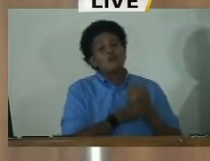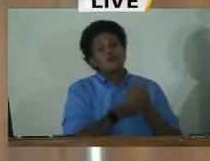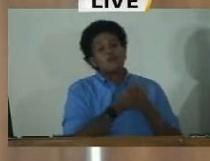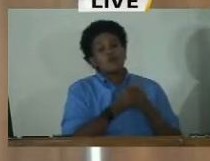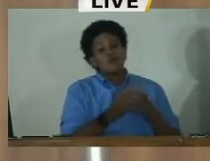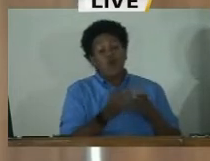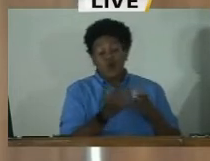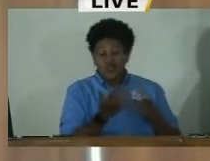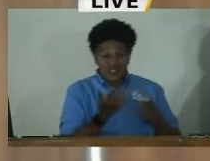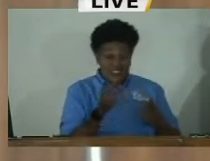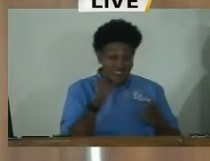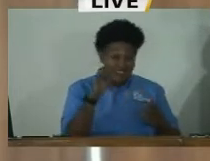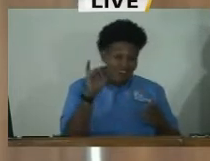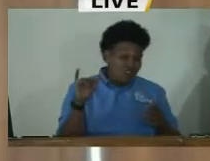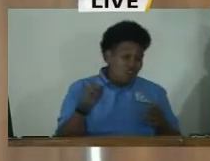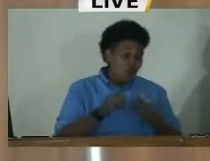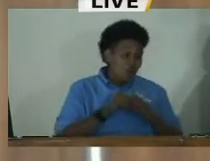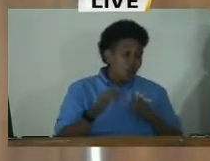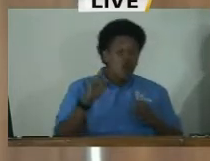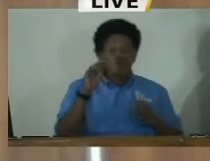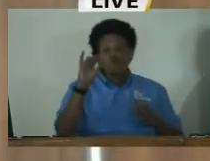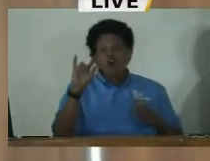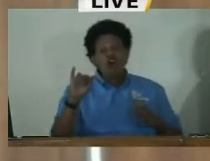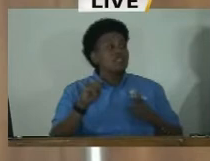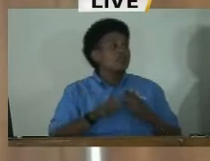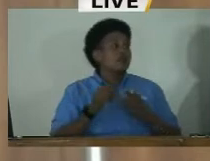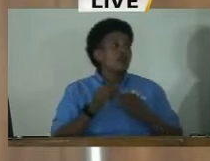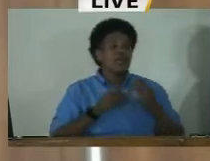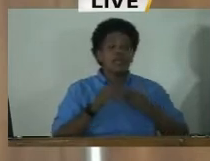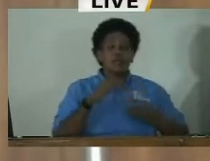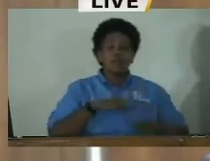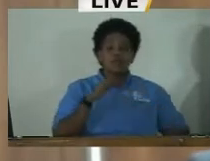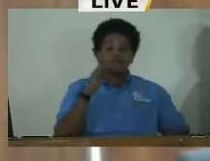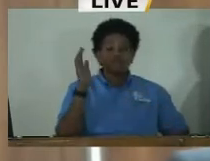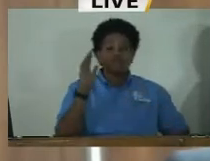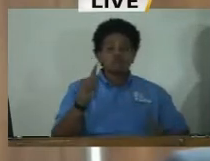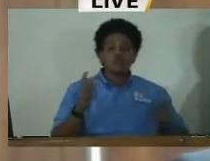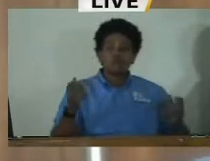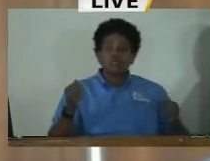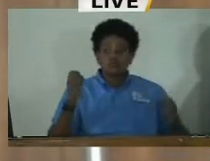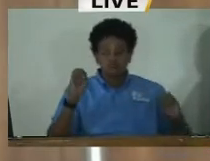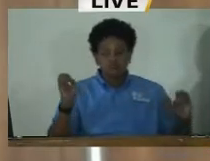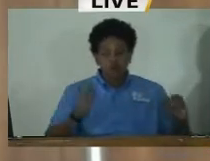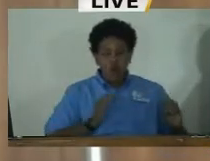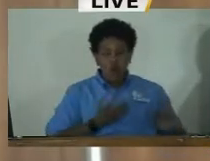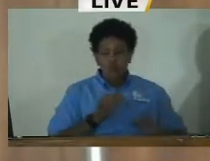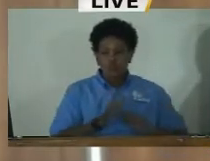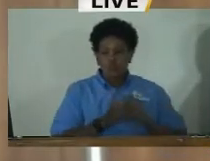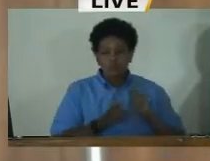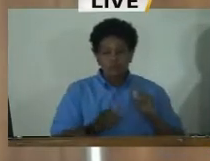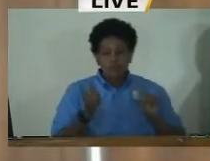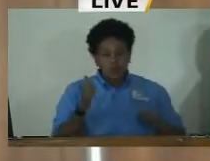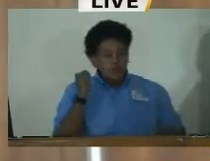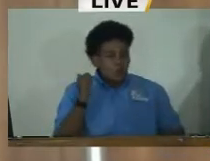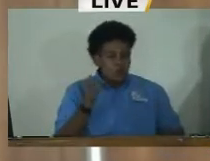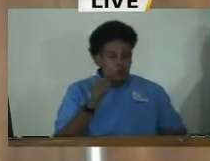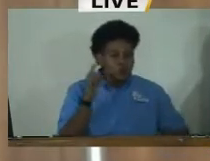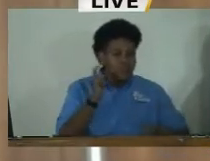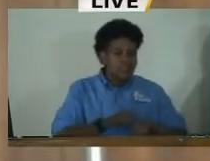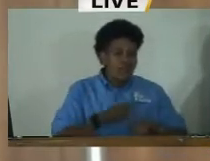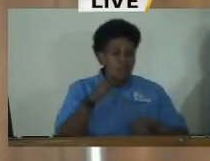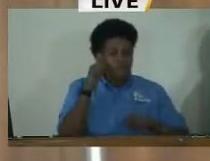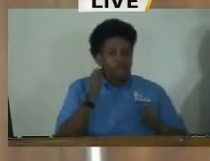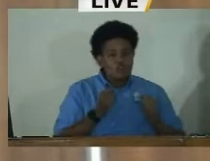flattery, without royalties, and without economic benefit to our people, our Jamaicans. So it's time